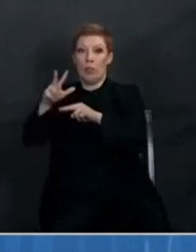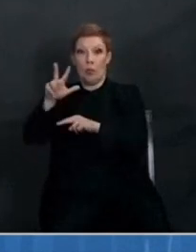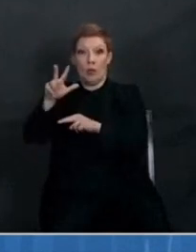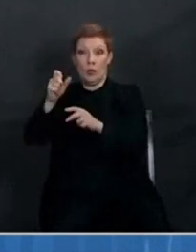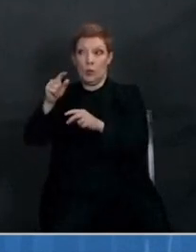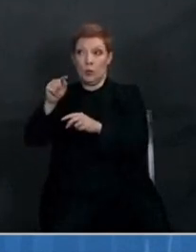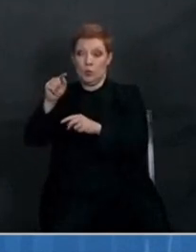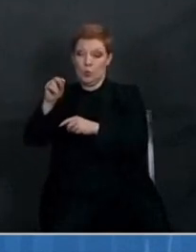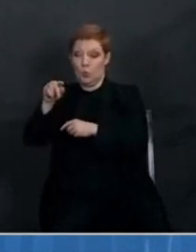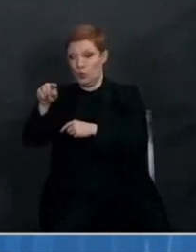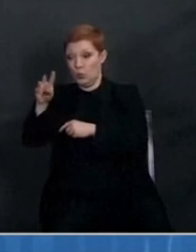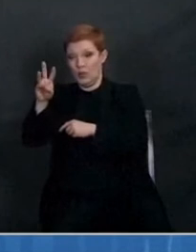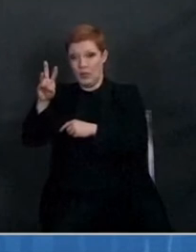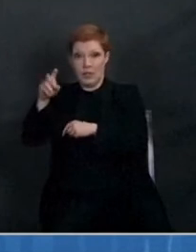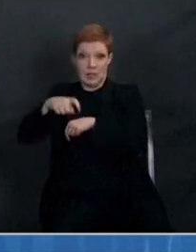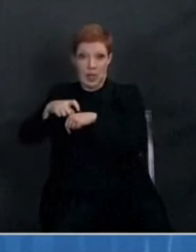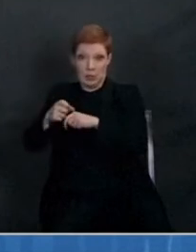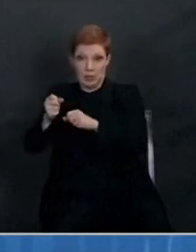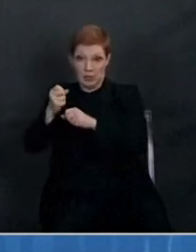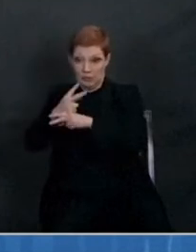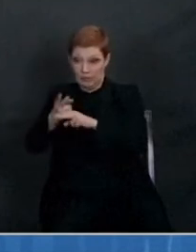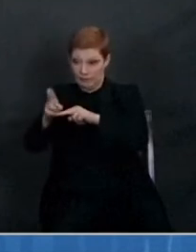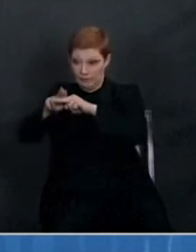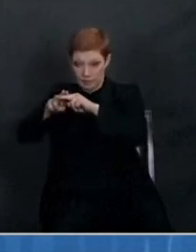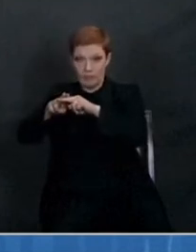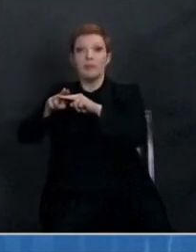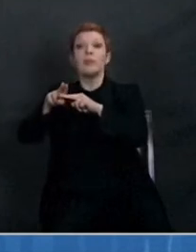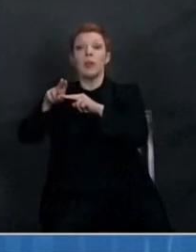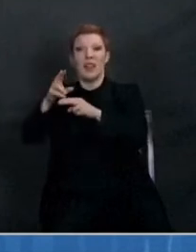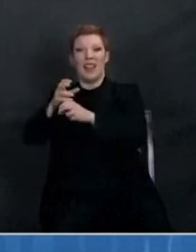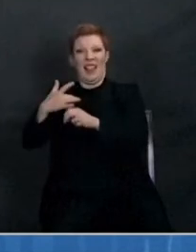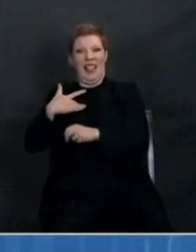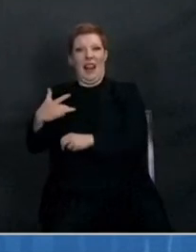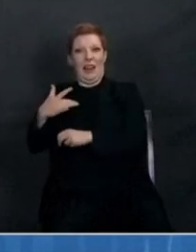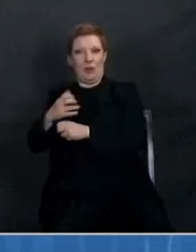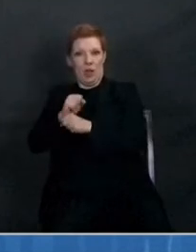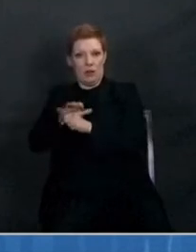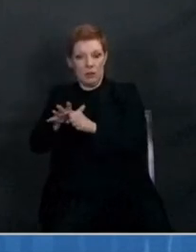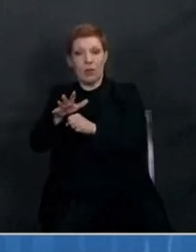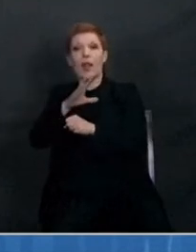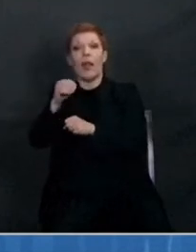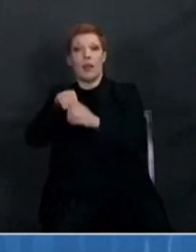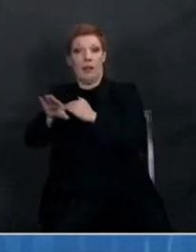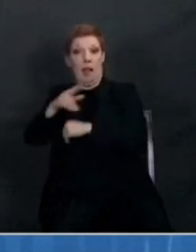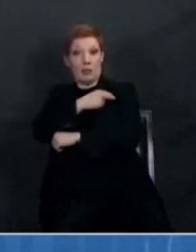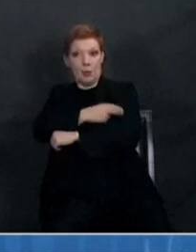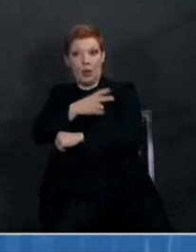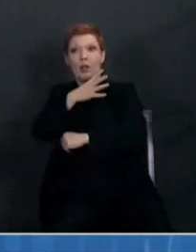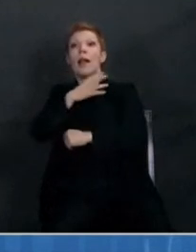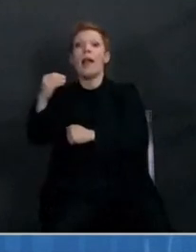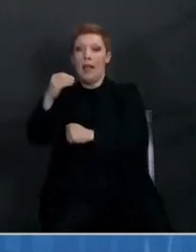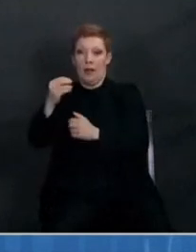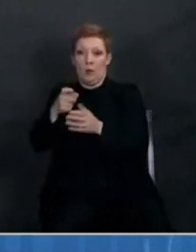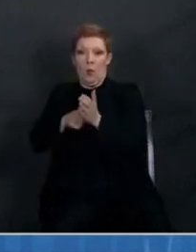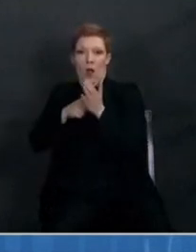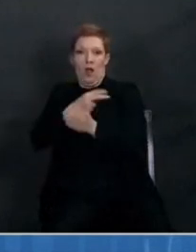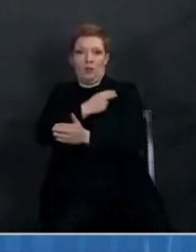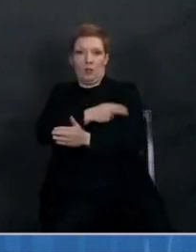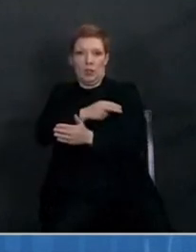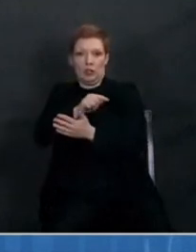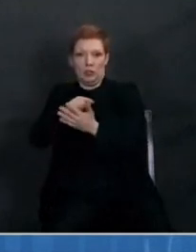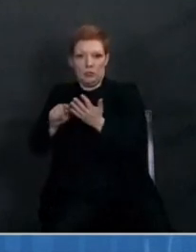hospitalized, while Latino persons are 3.2 times more likely, and Black people 2.9 times more likely to require hospitalization.